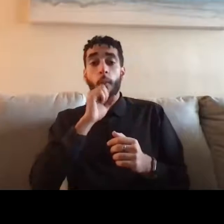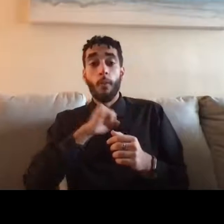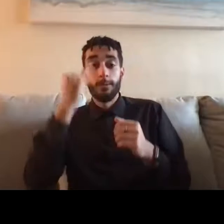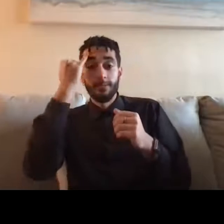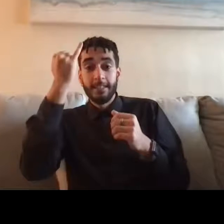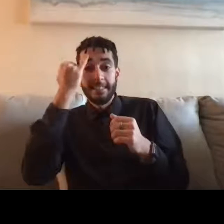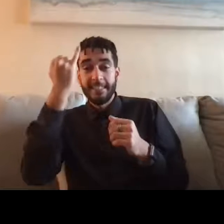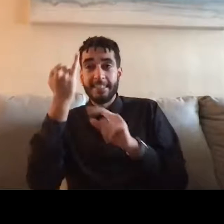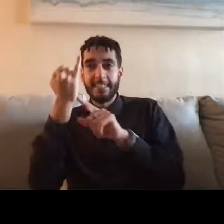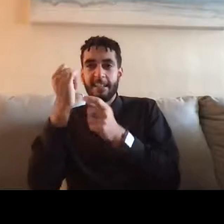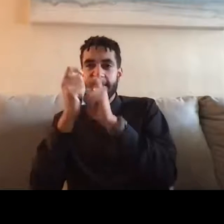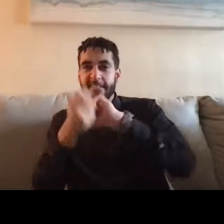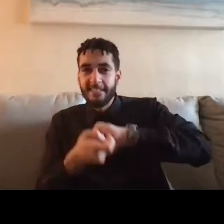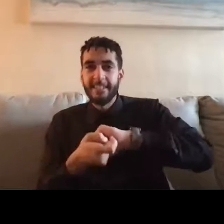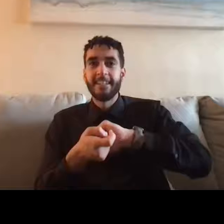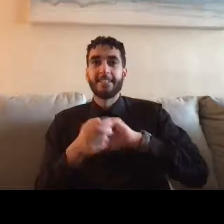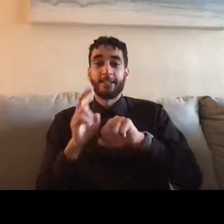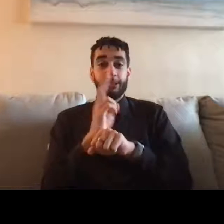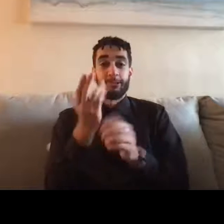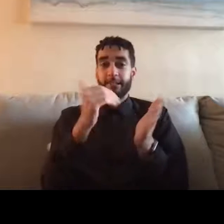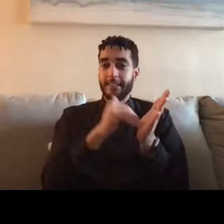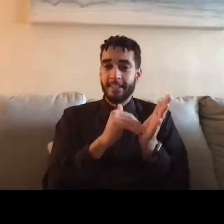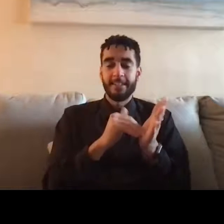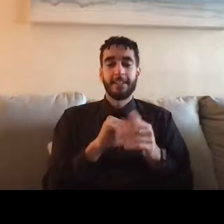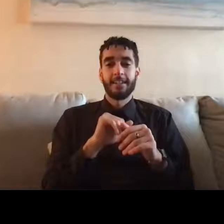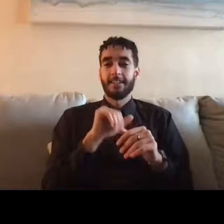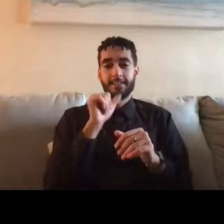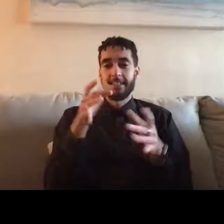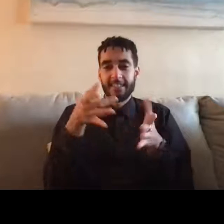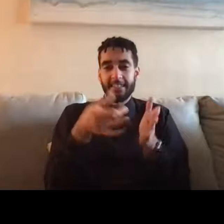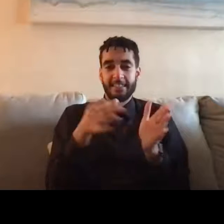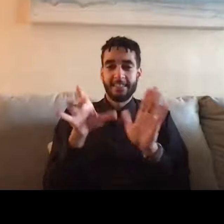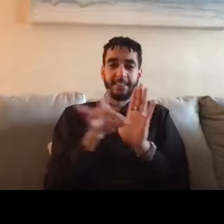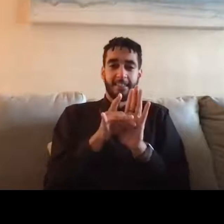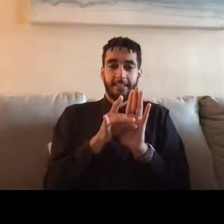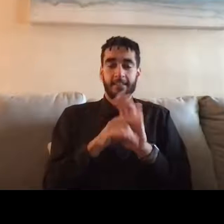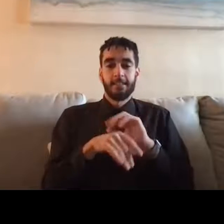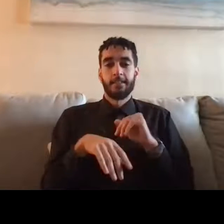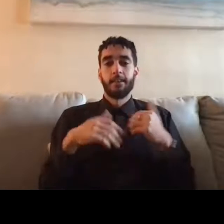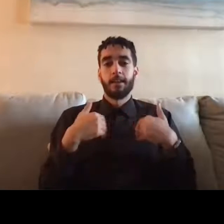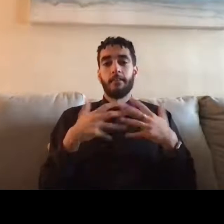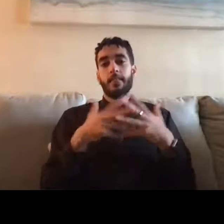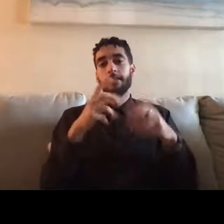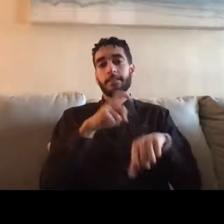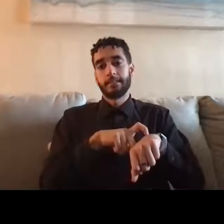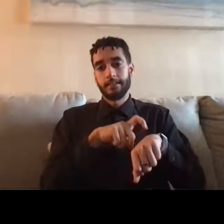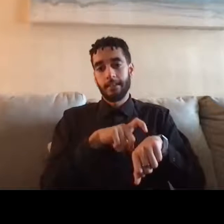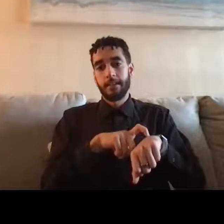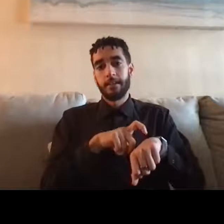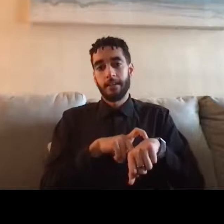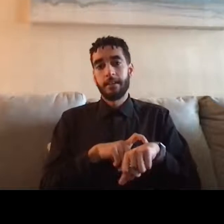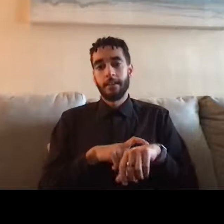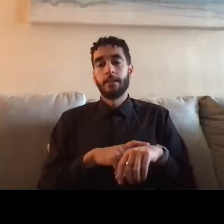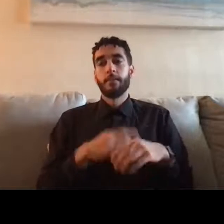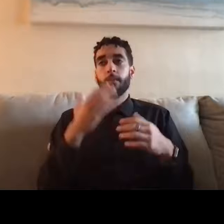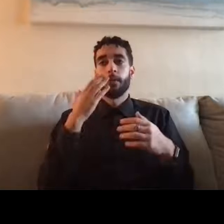exactly stick, because frankly, most of those, they find their time in their day and they can help us make the progress that I